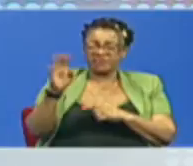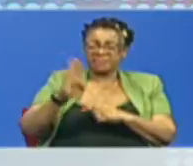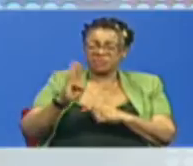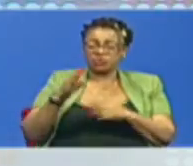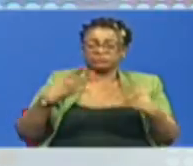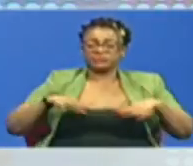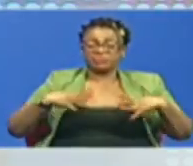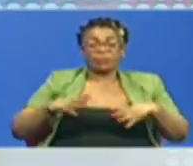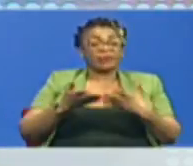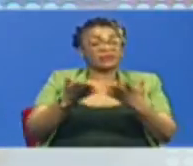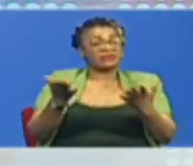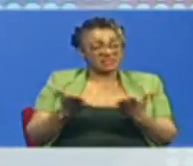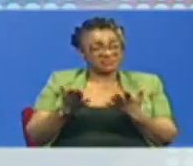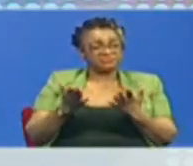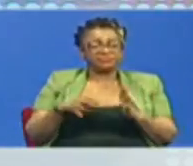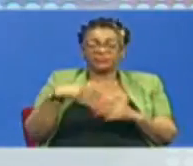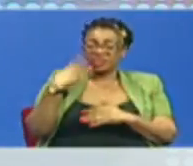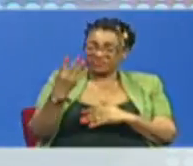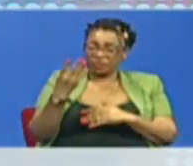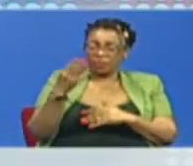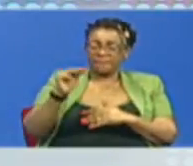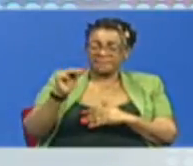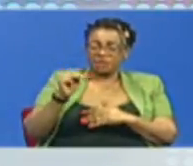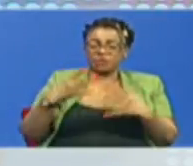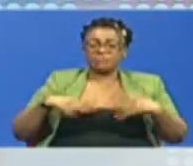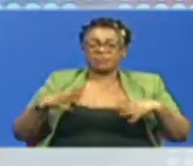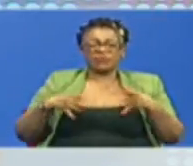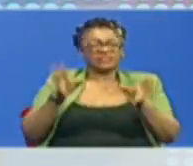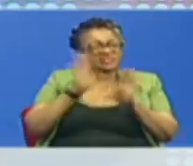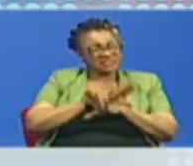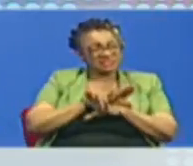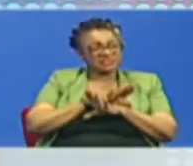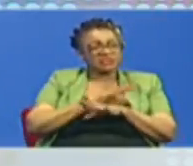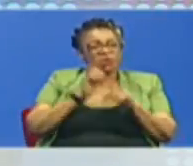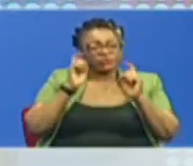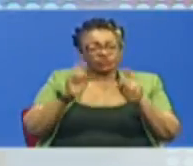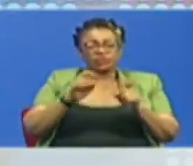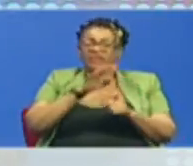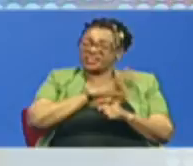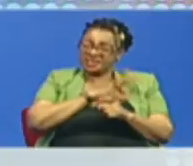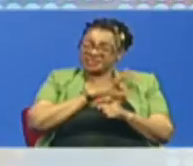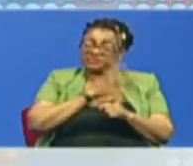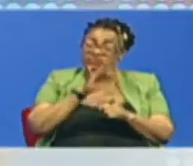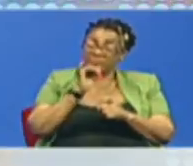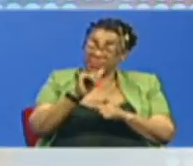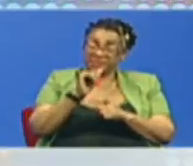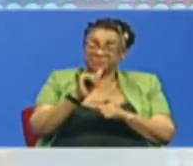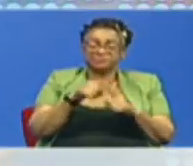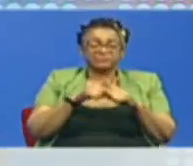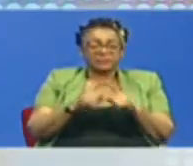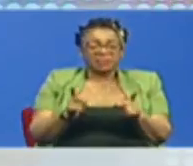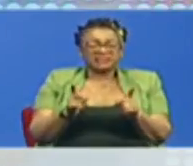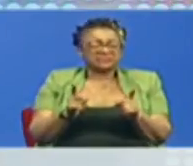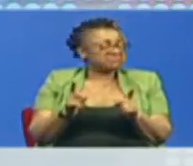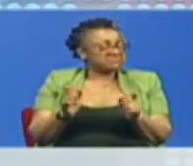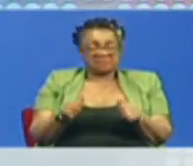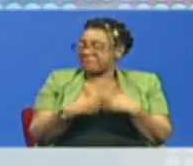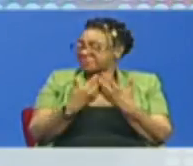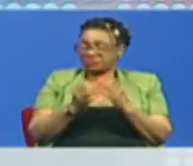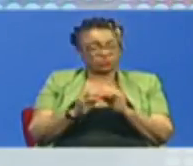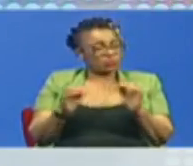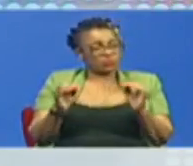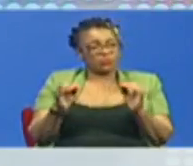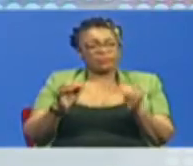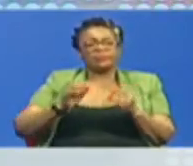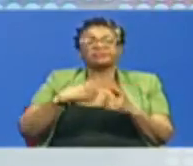during the day and 4 million people during the night, they were supposed to gain from this new formula, but that is not happening. Then there